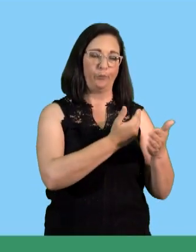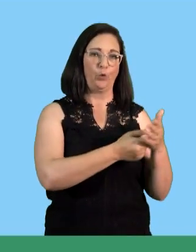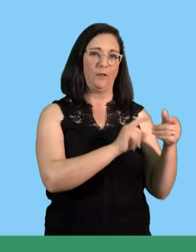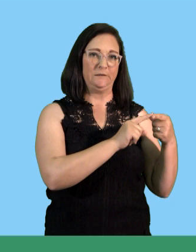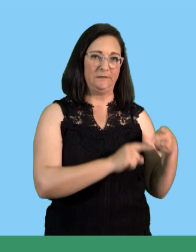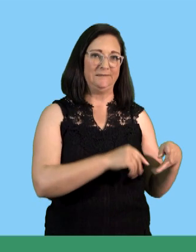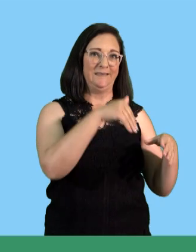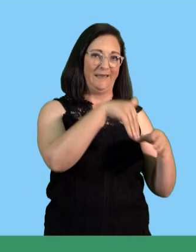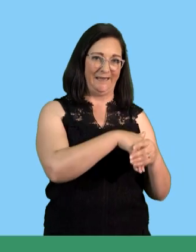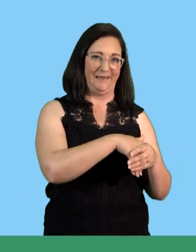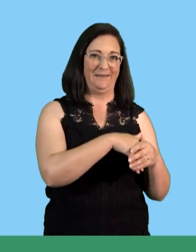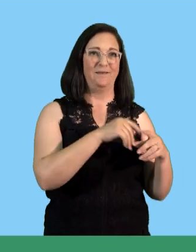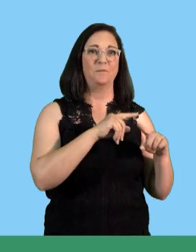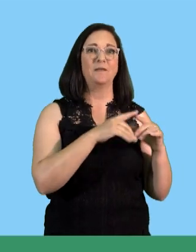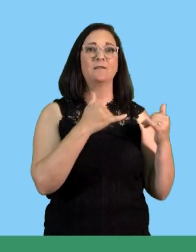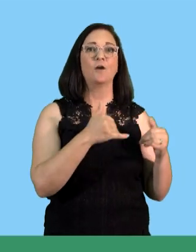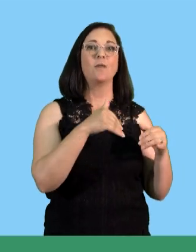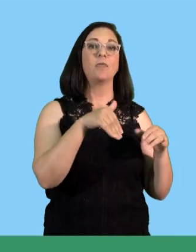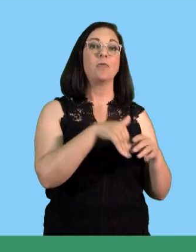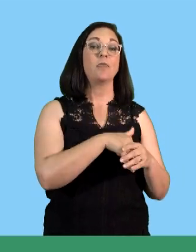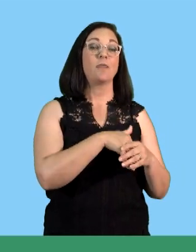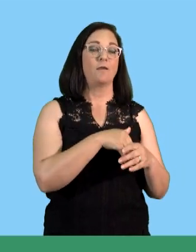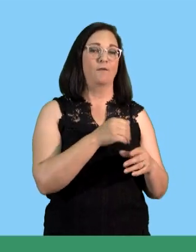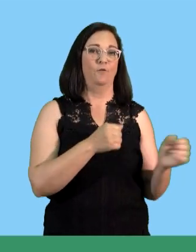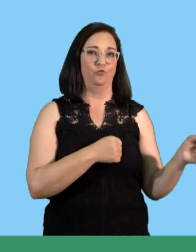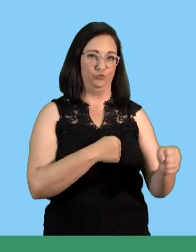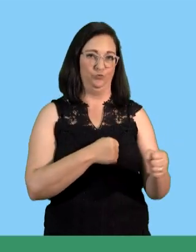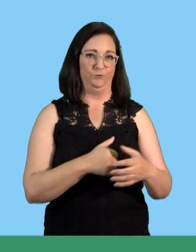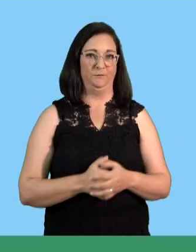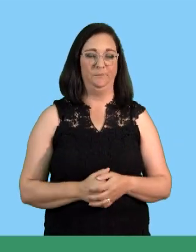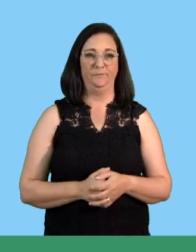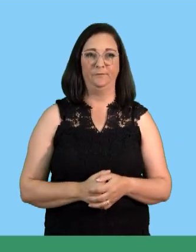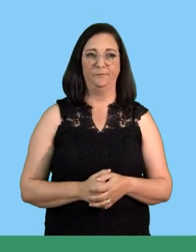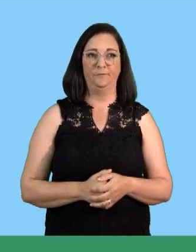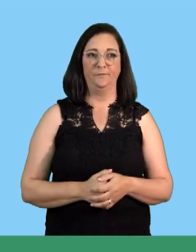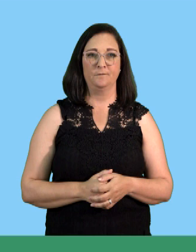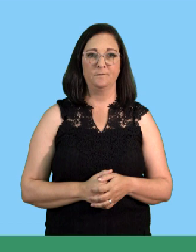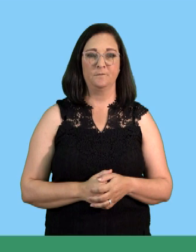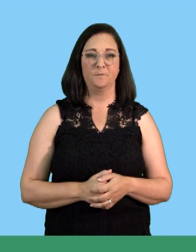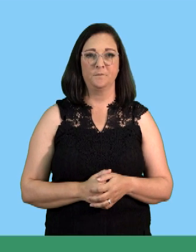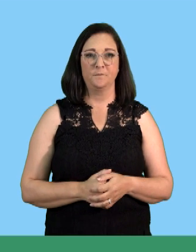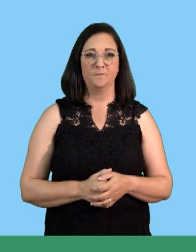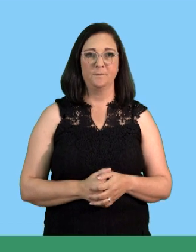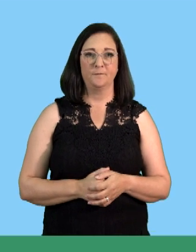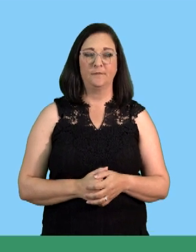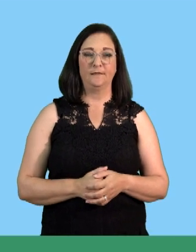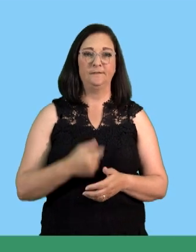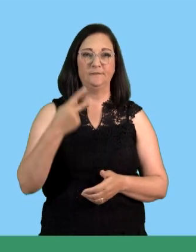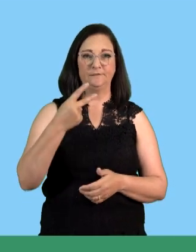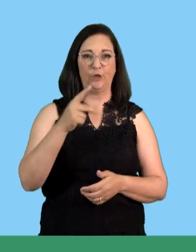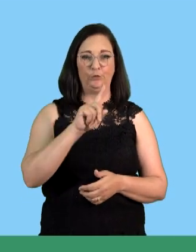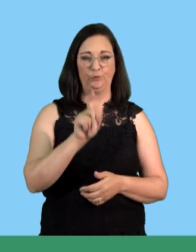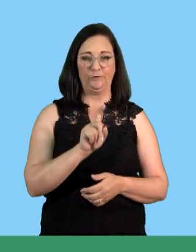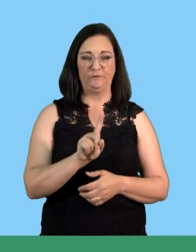those are the sources of internal recruitment. Right, now we are looking at the second